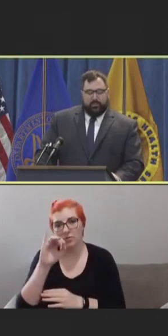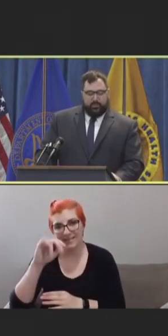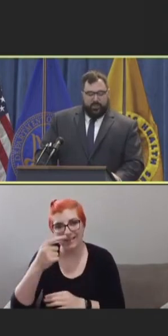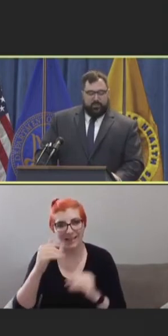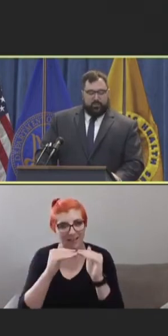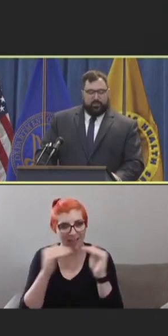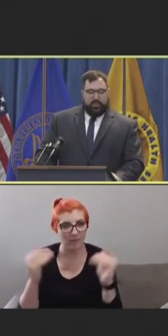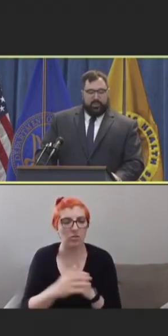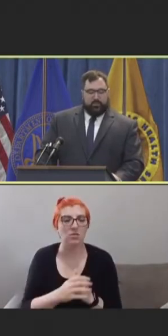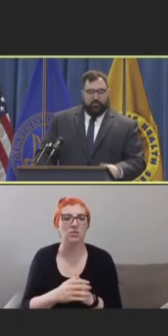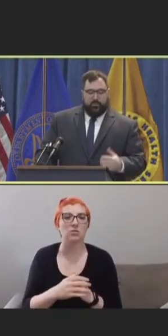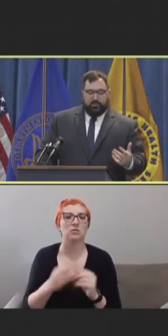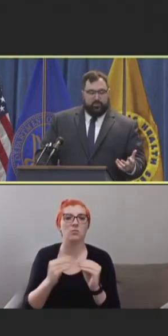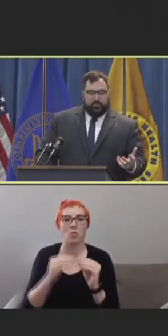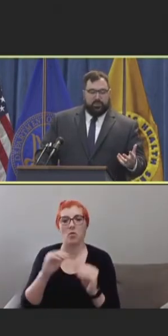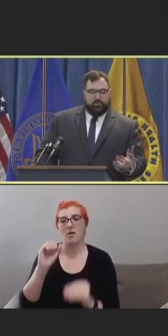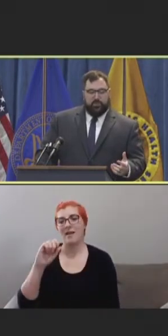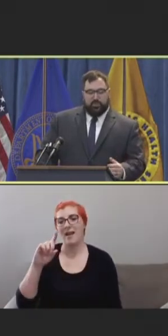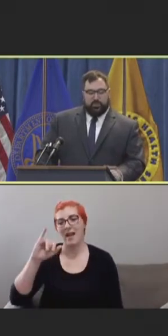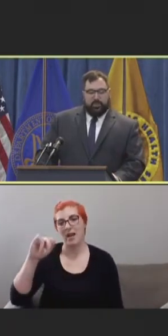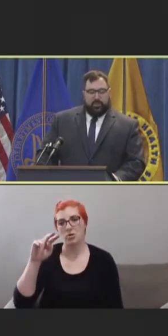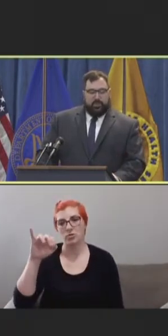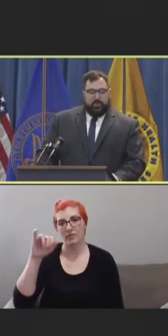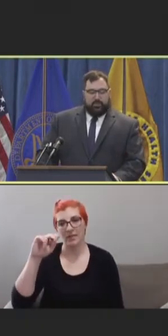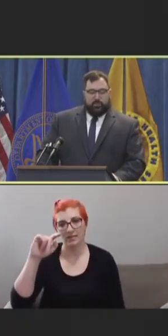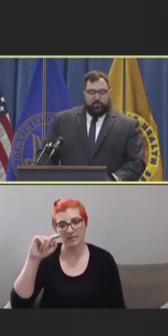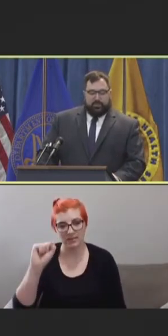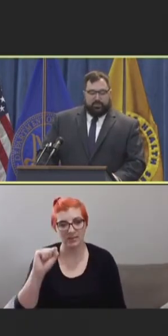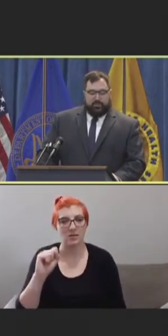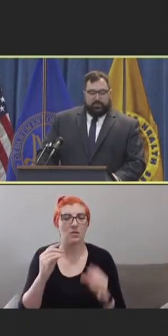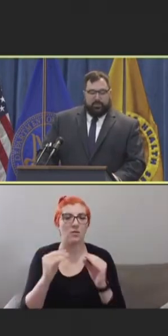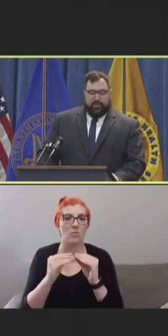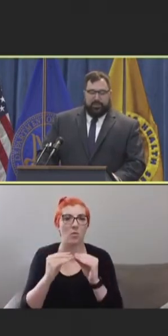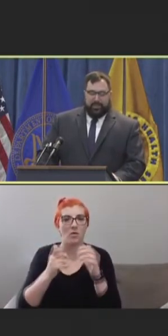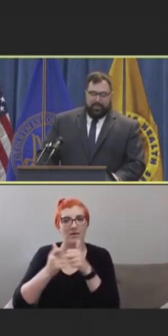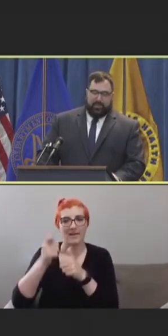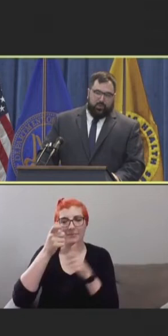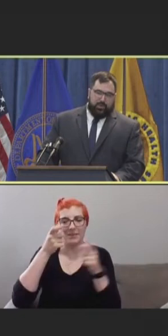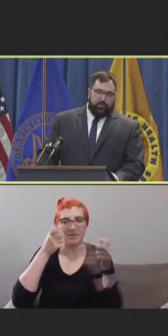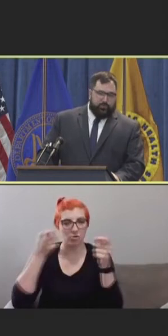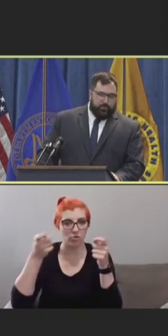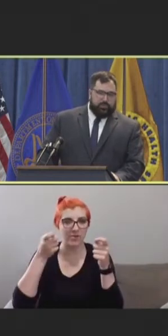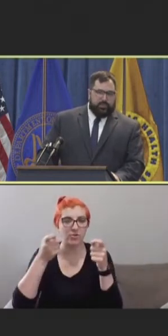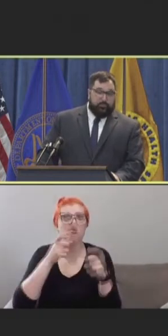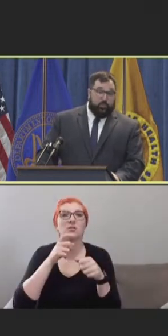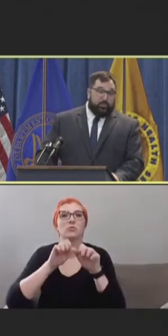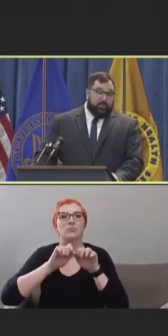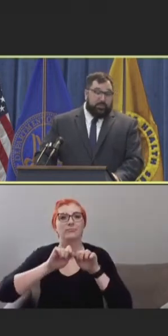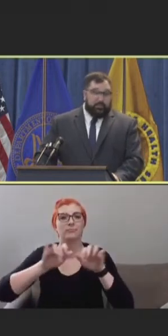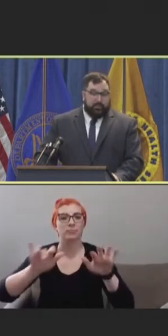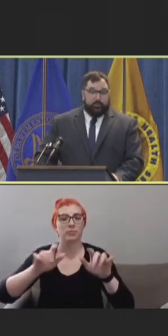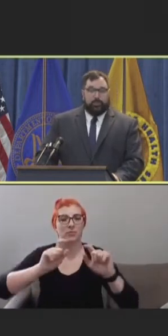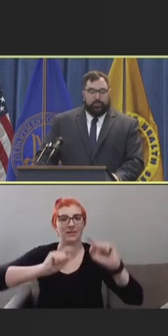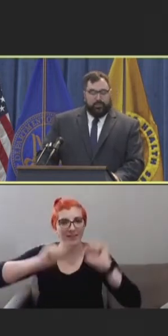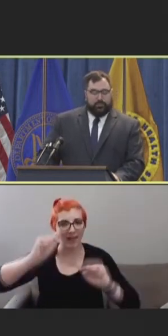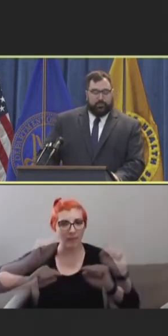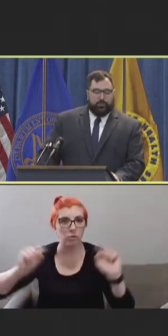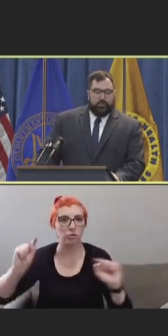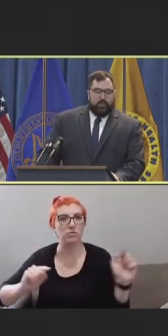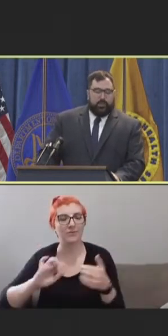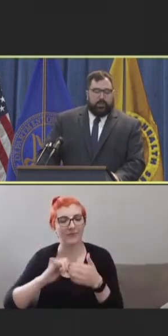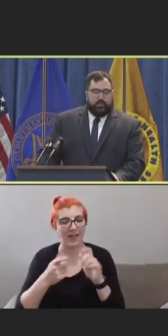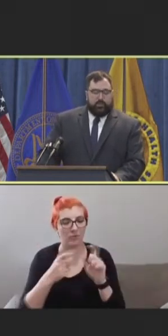like Dr. Dowling was saying, and routes of administration to basically get a greater diversity of ways we can deliver and